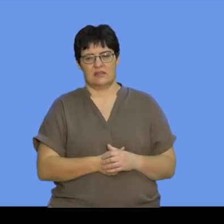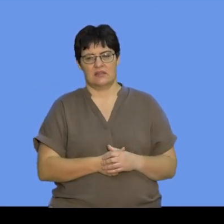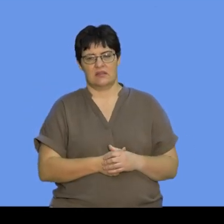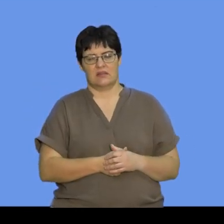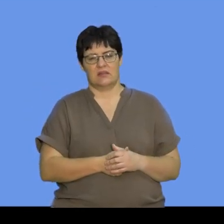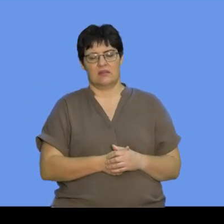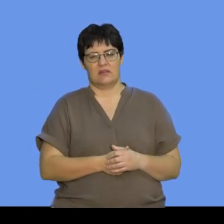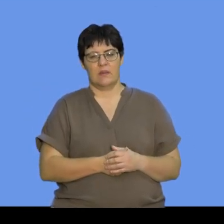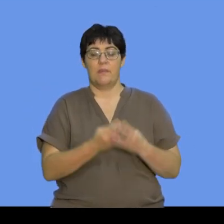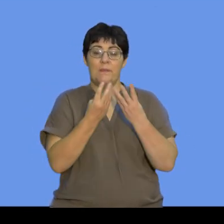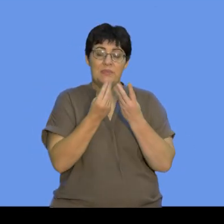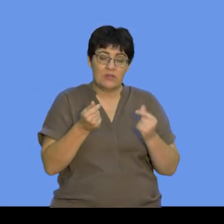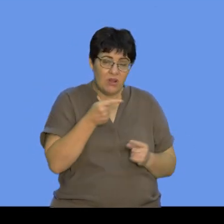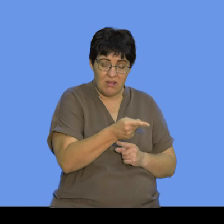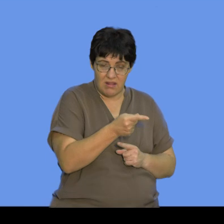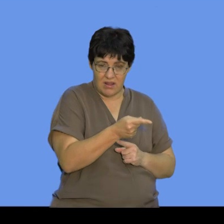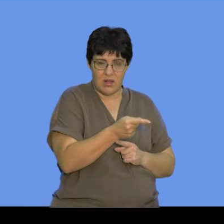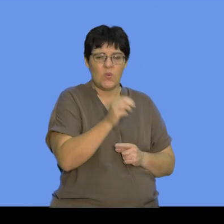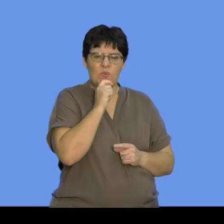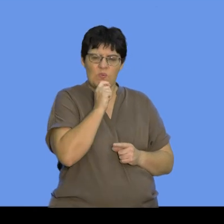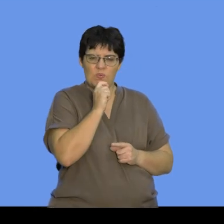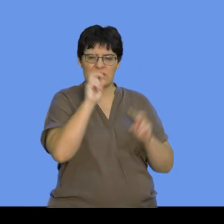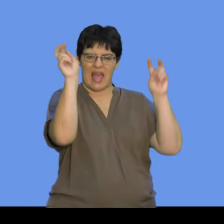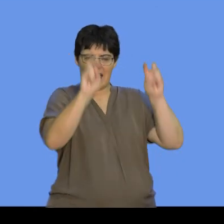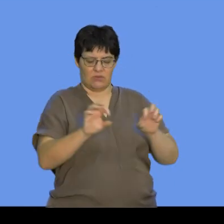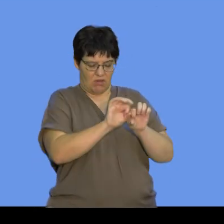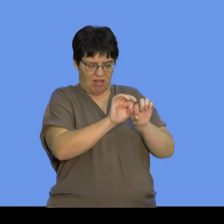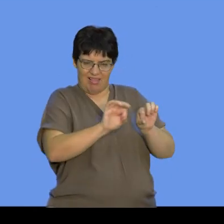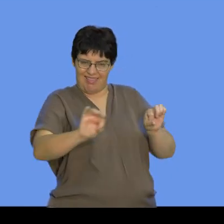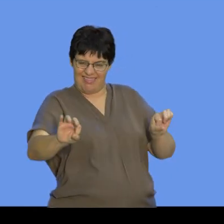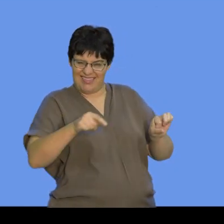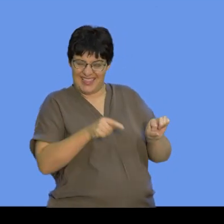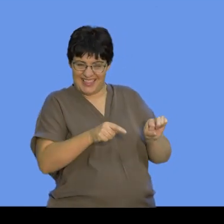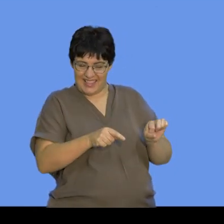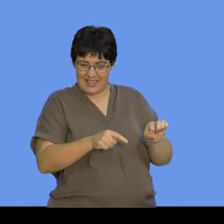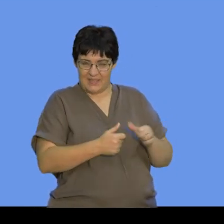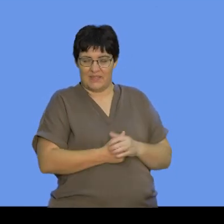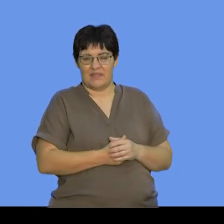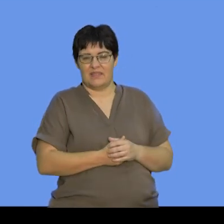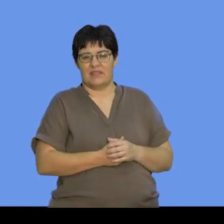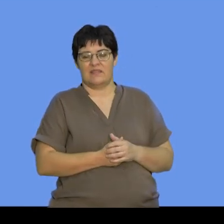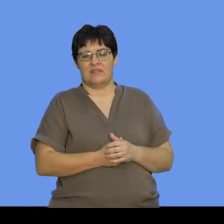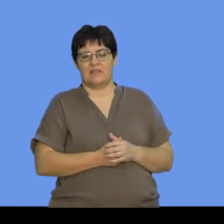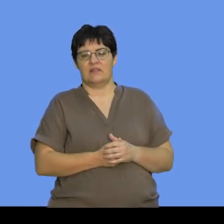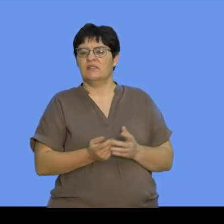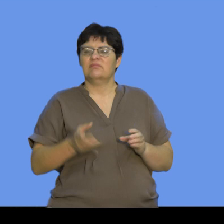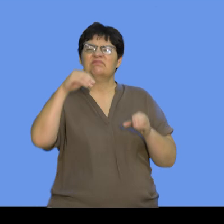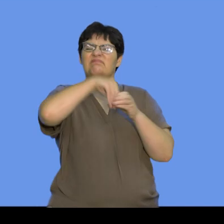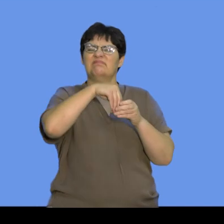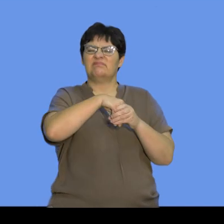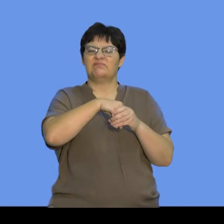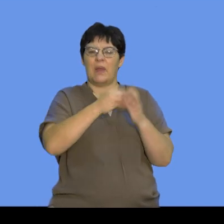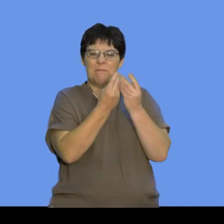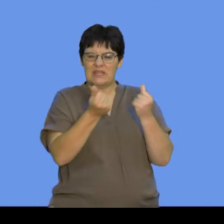the material used to make electrical wires, okay? That's its electrification, okay? What type of material